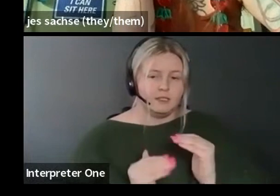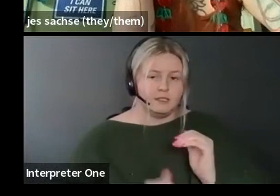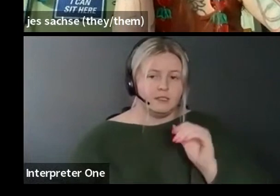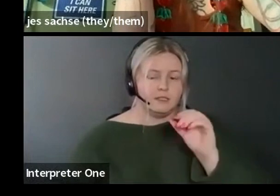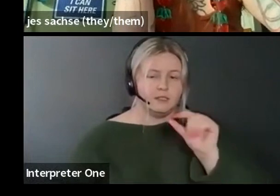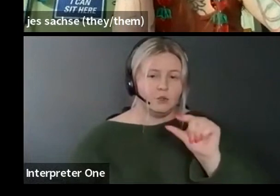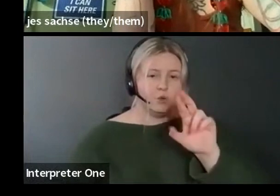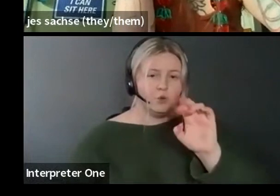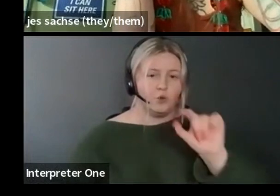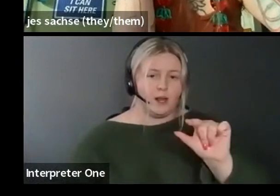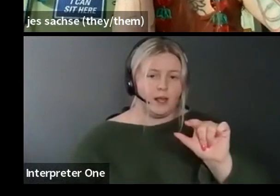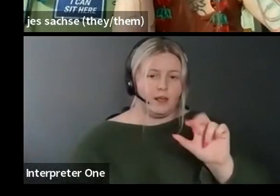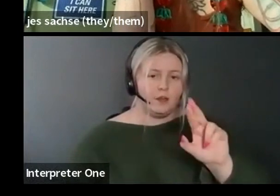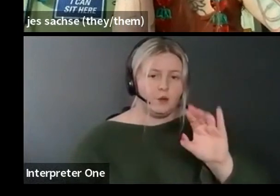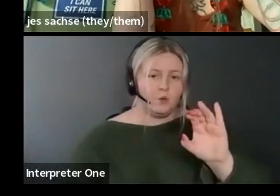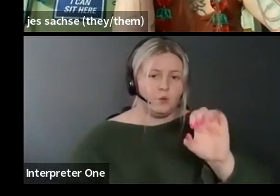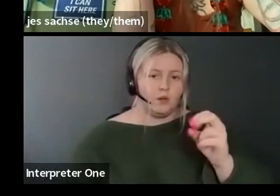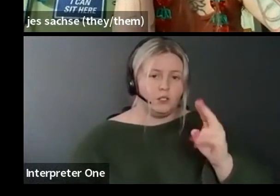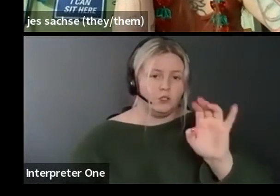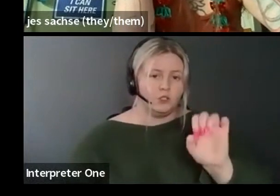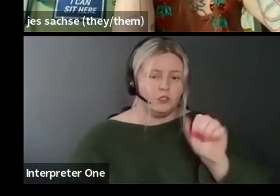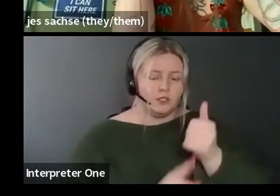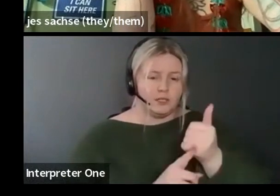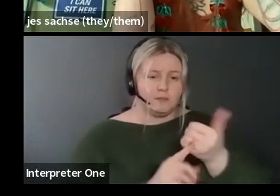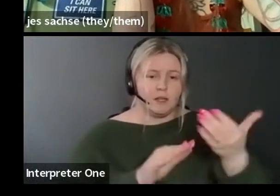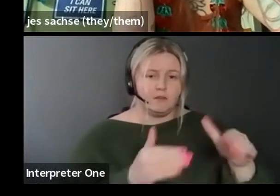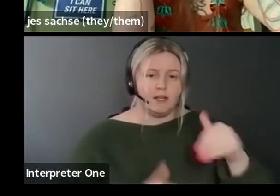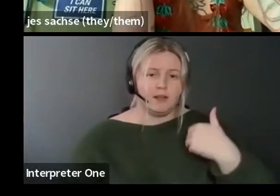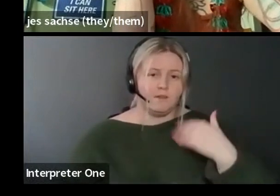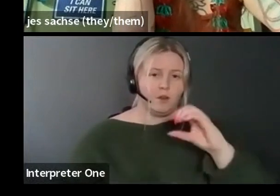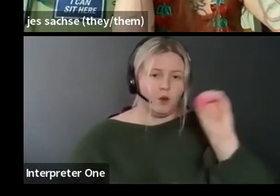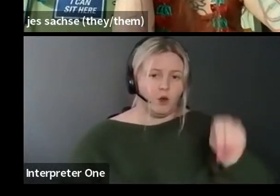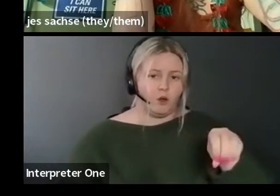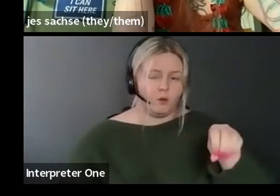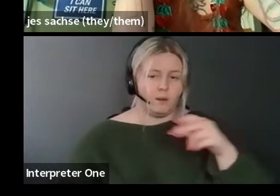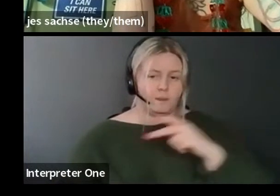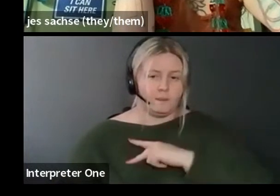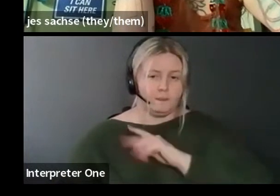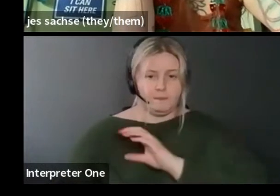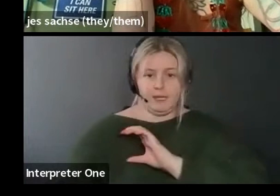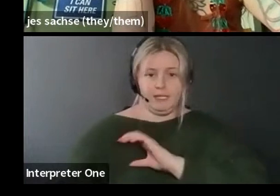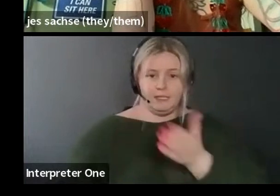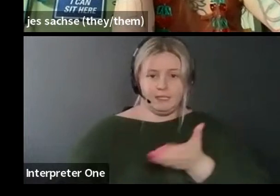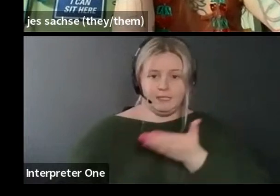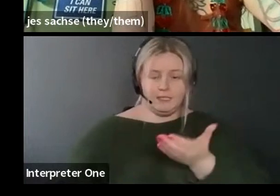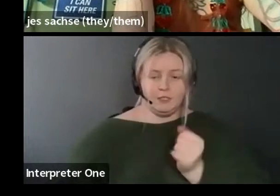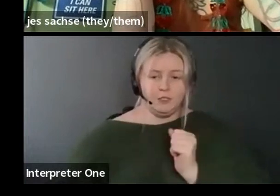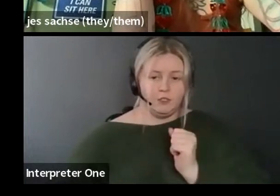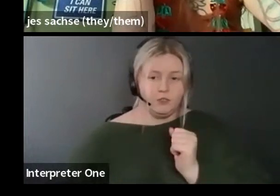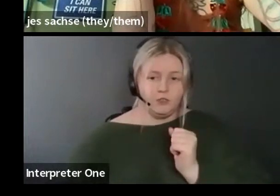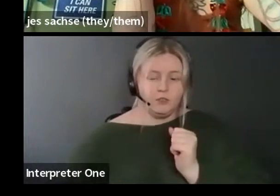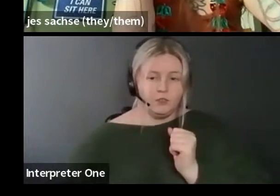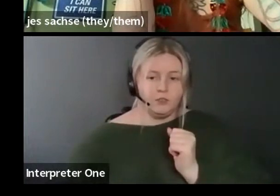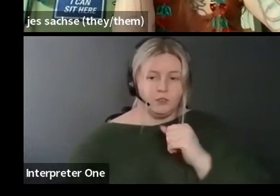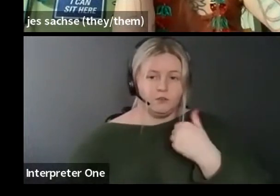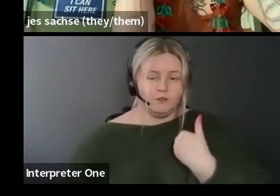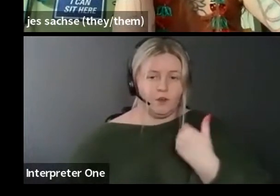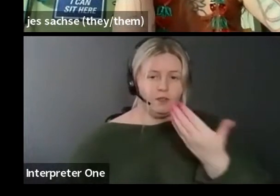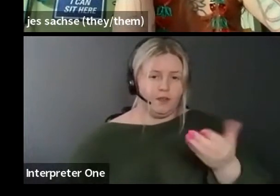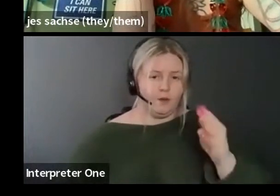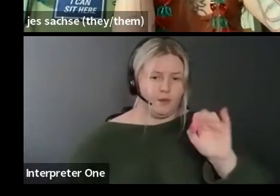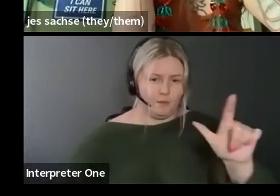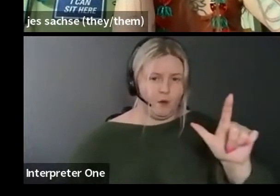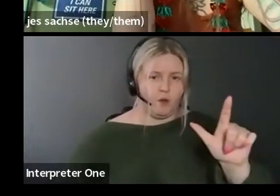Greg Ritchie, who also got killed by the Ottawa police here as well for like when he was at the mall.